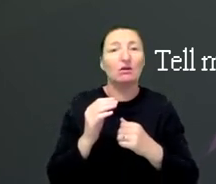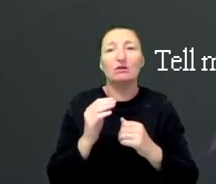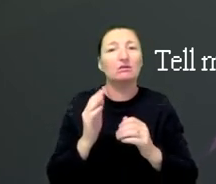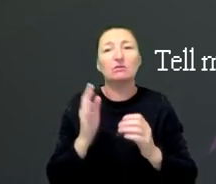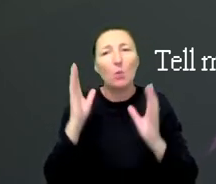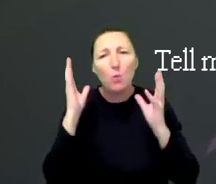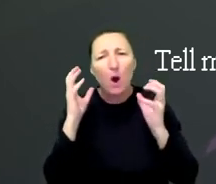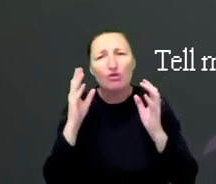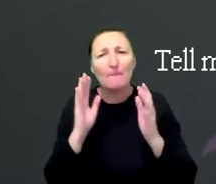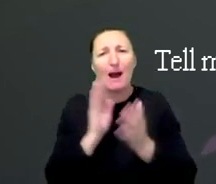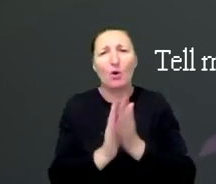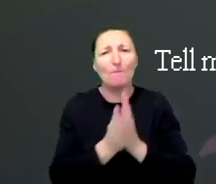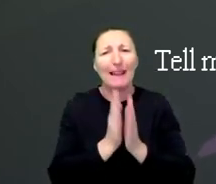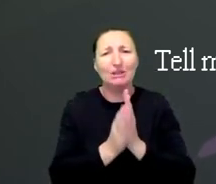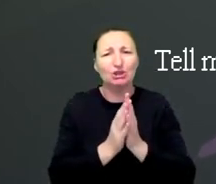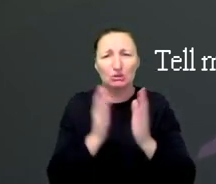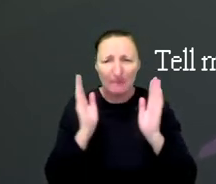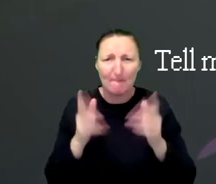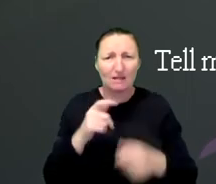necessarily reaching all the hives, or like